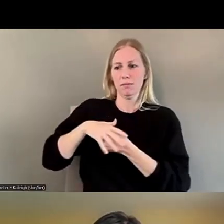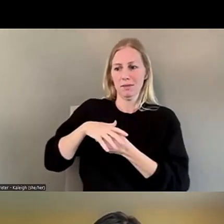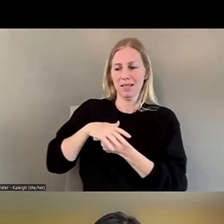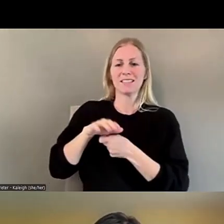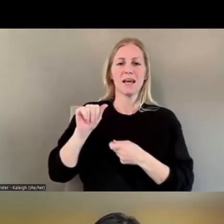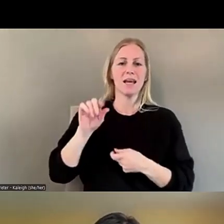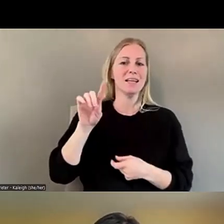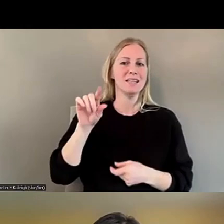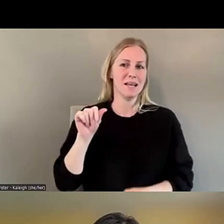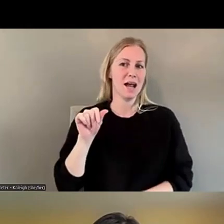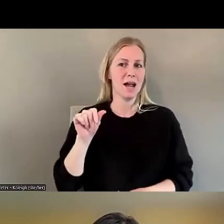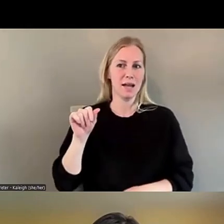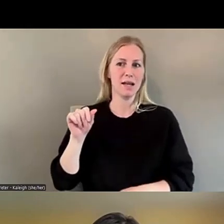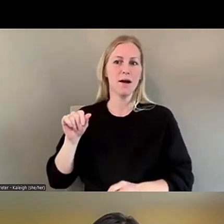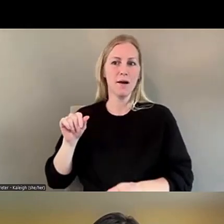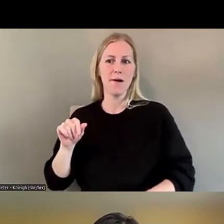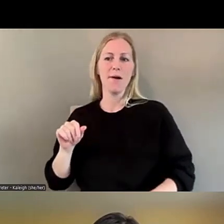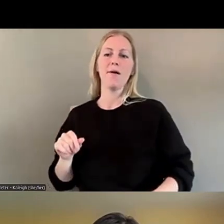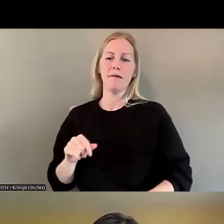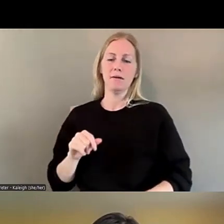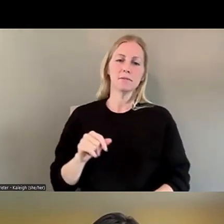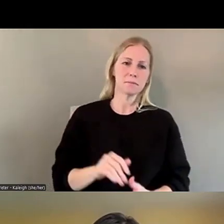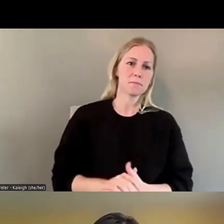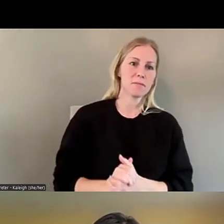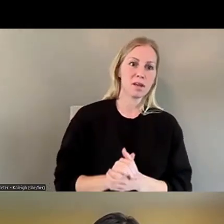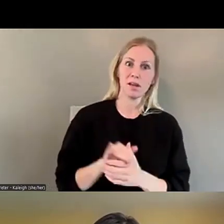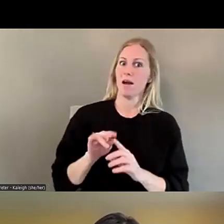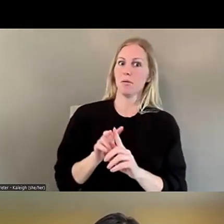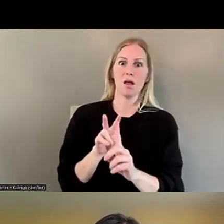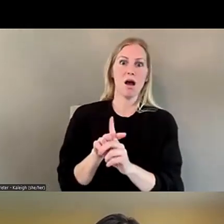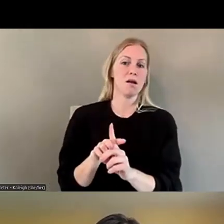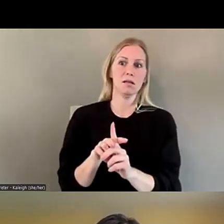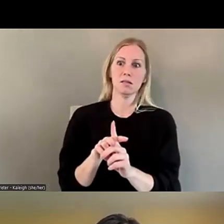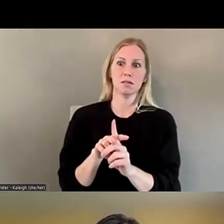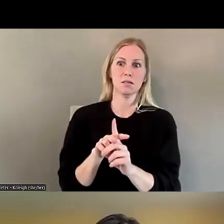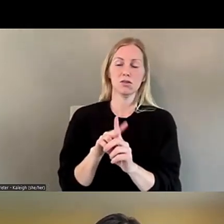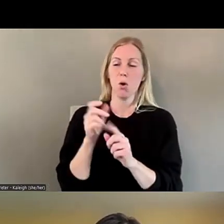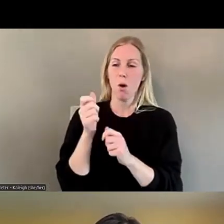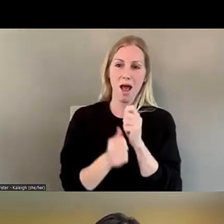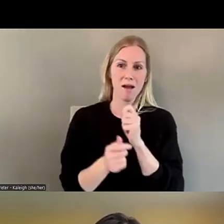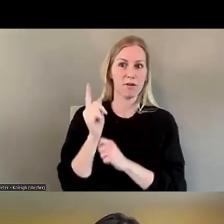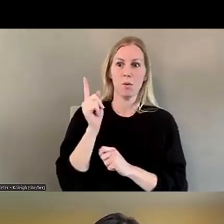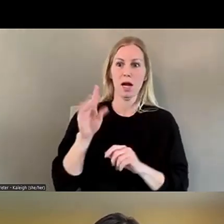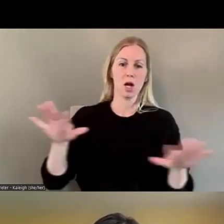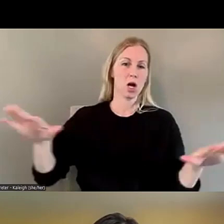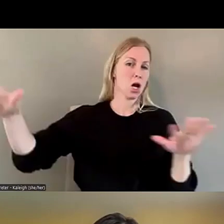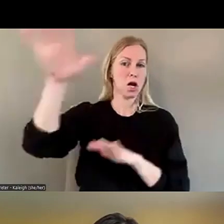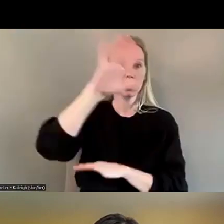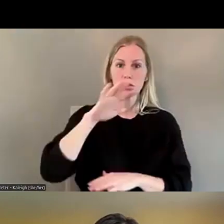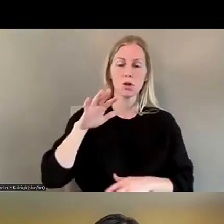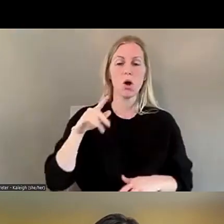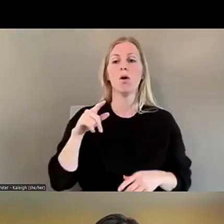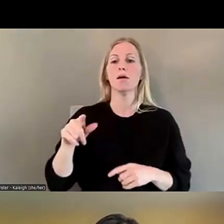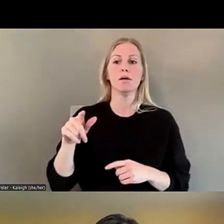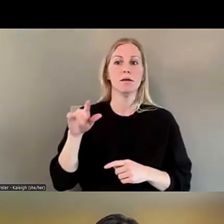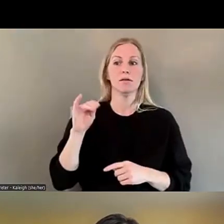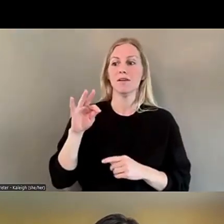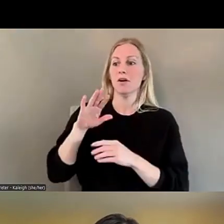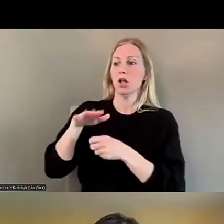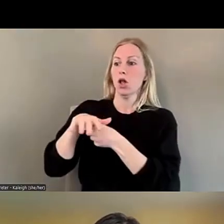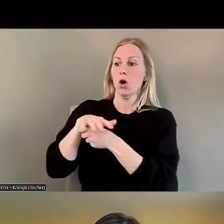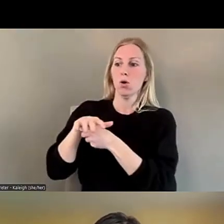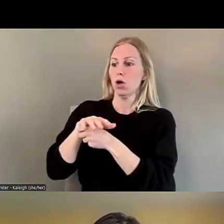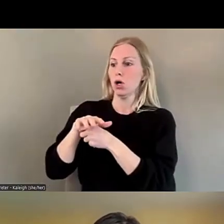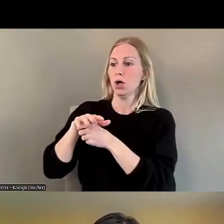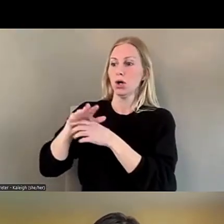Disabilities Act. And that's something that applies everywhere. If an act by a local entity or